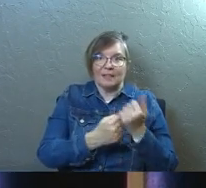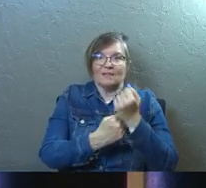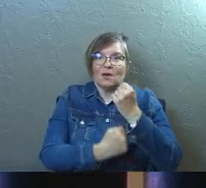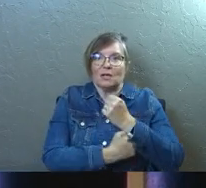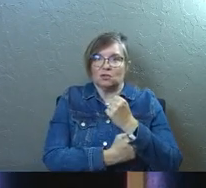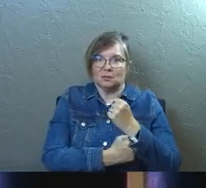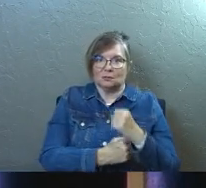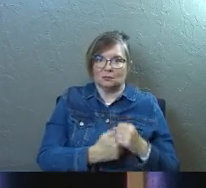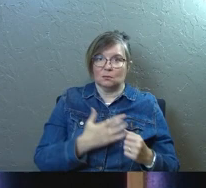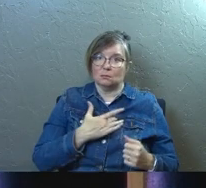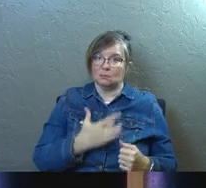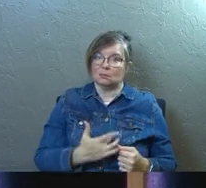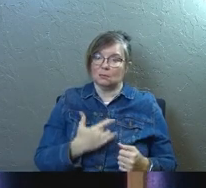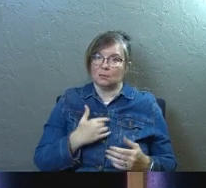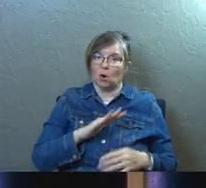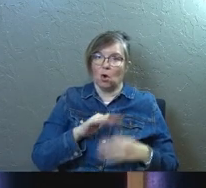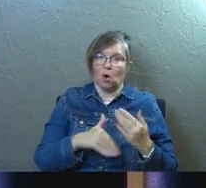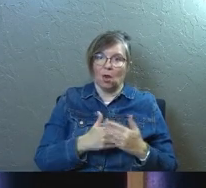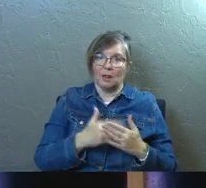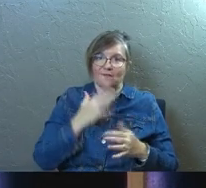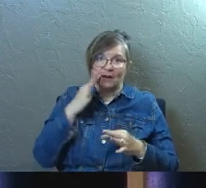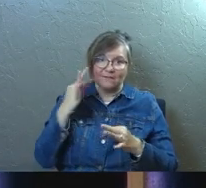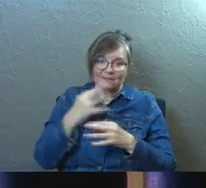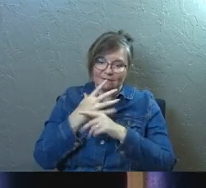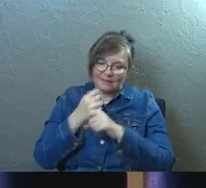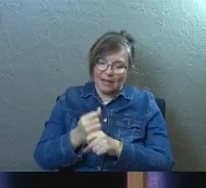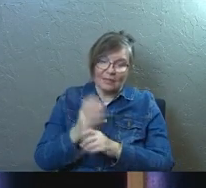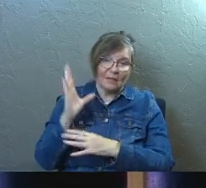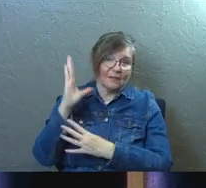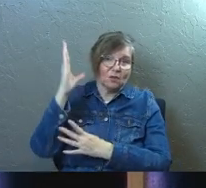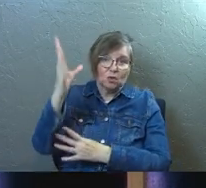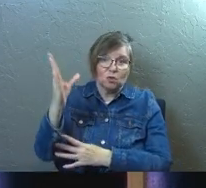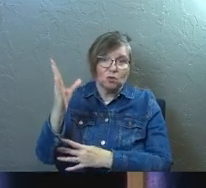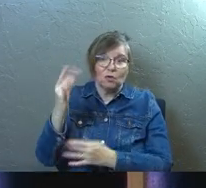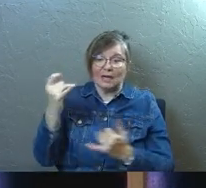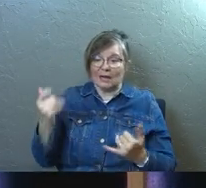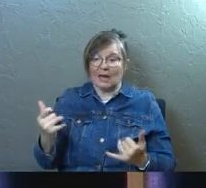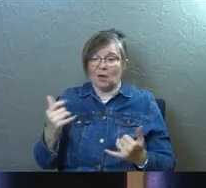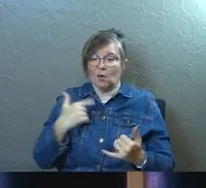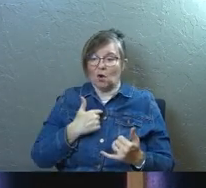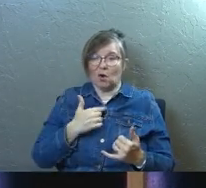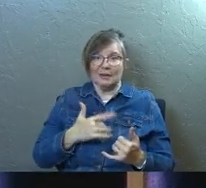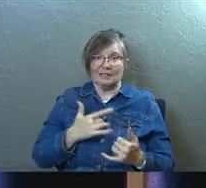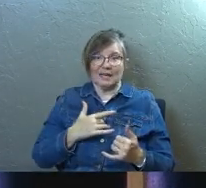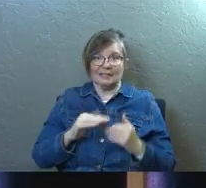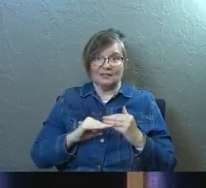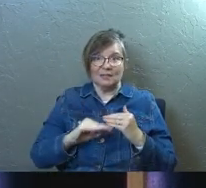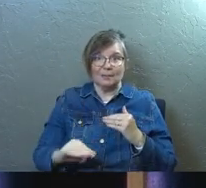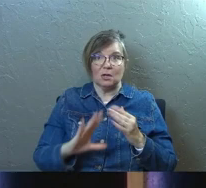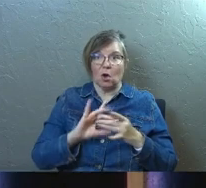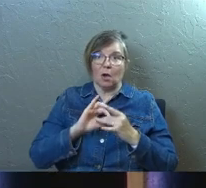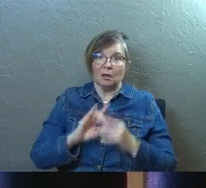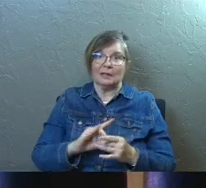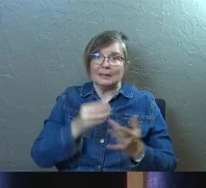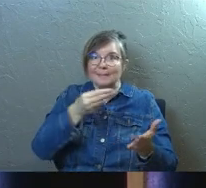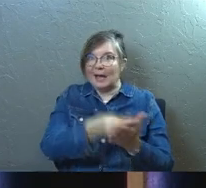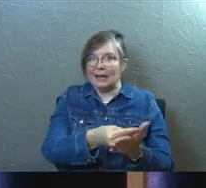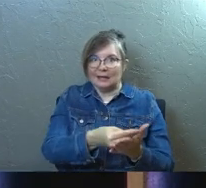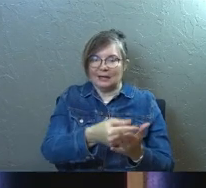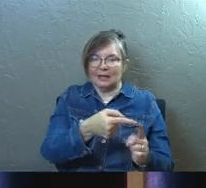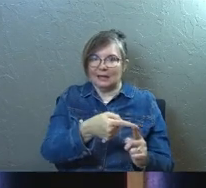foundation. We're so inclined to put all of our faith in the future and even now our sense of stability, it's all in